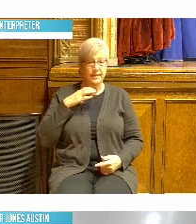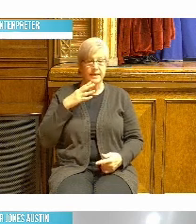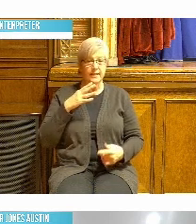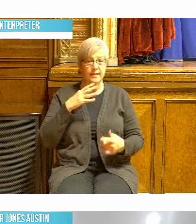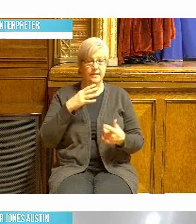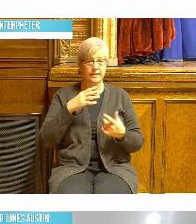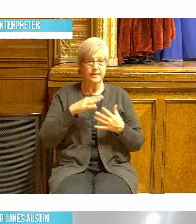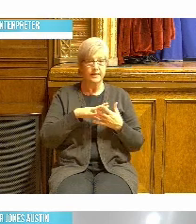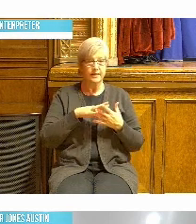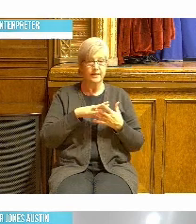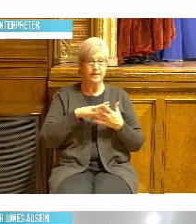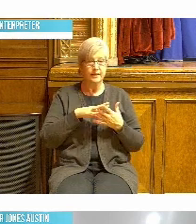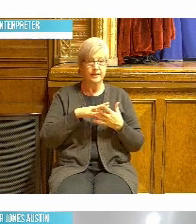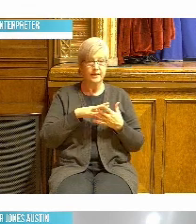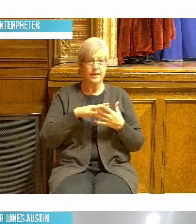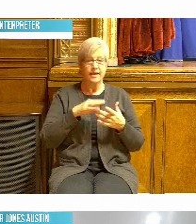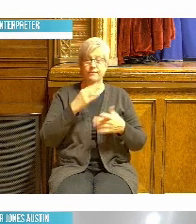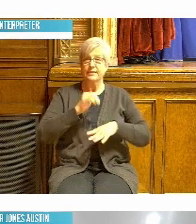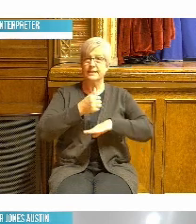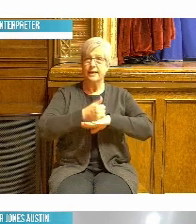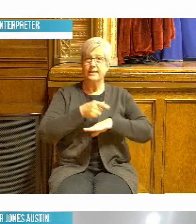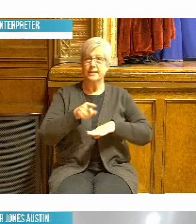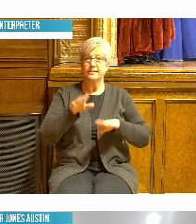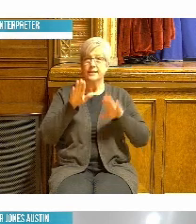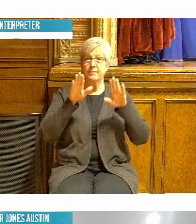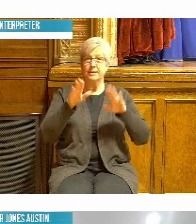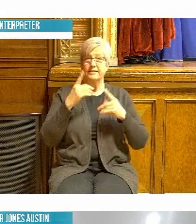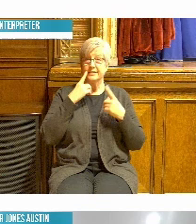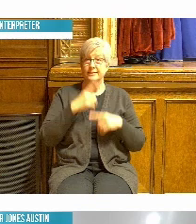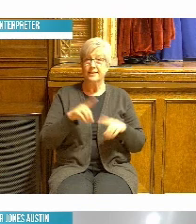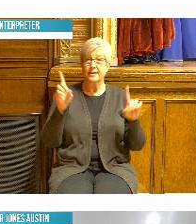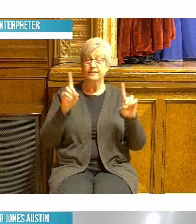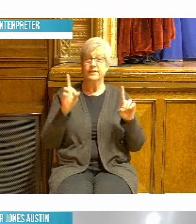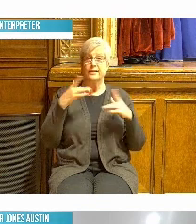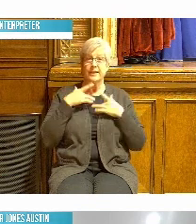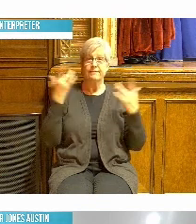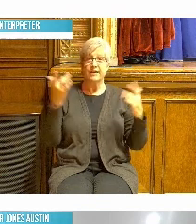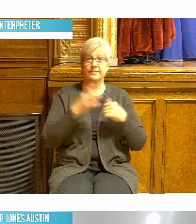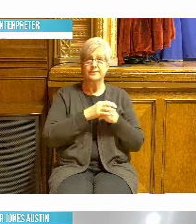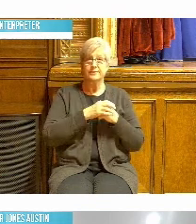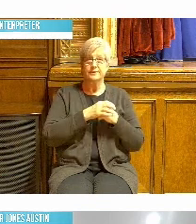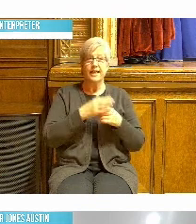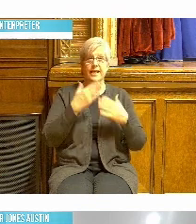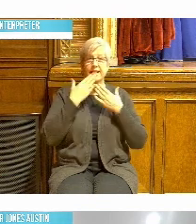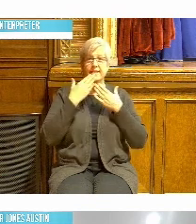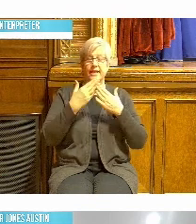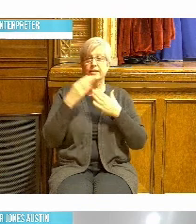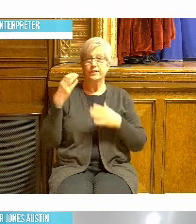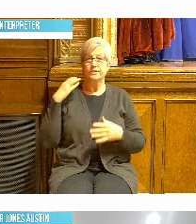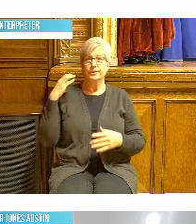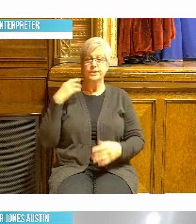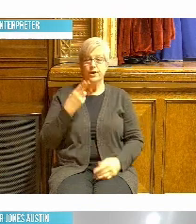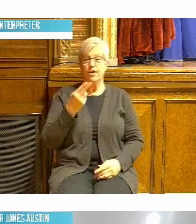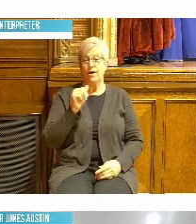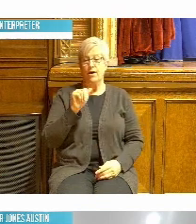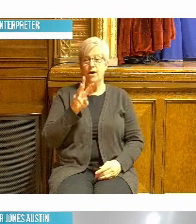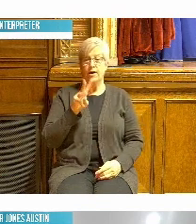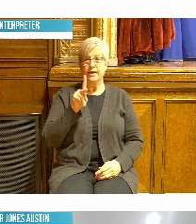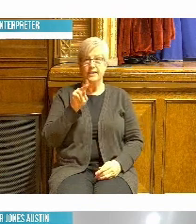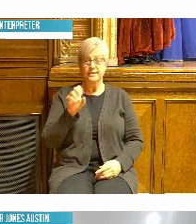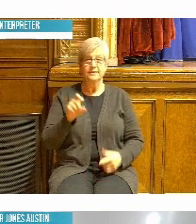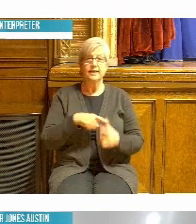Commission, for arranging this incredibly successful event. Thank you, Chair Hawkins. Thank